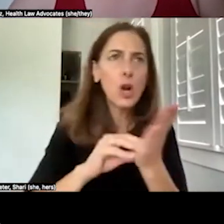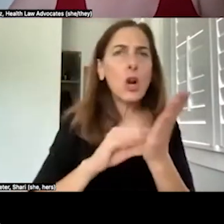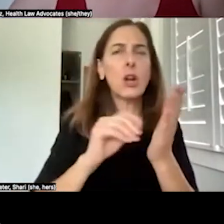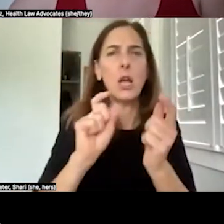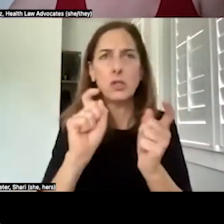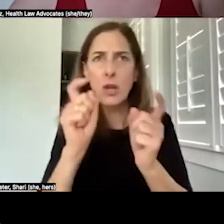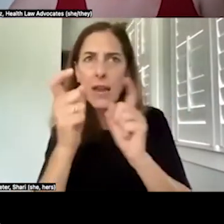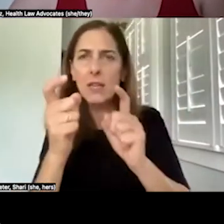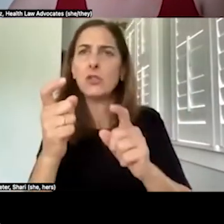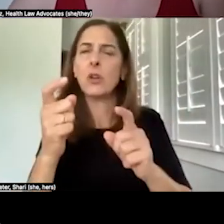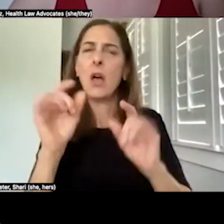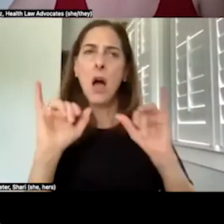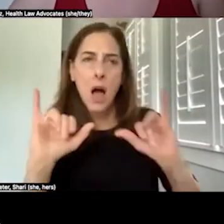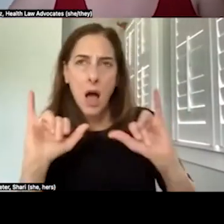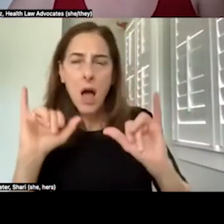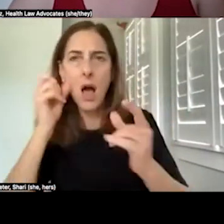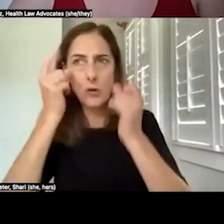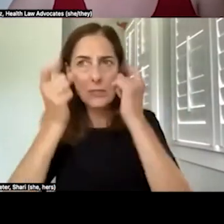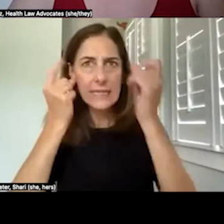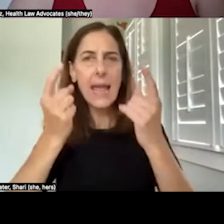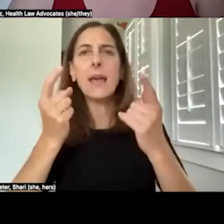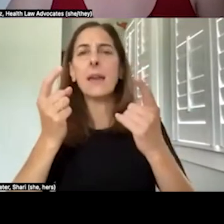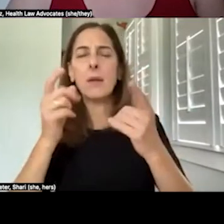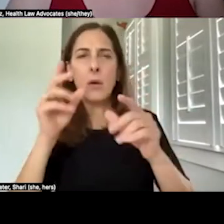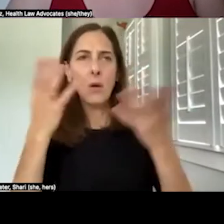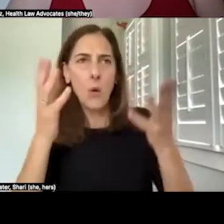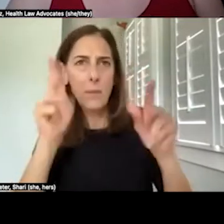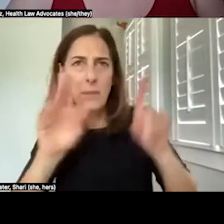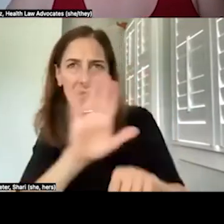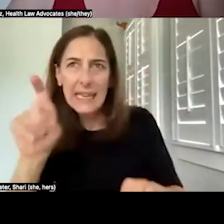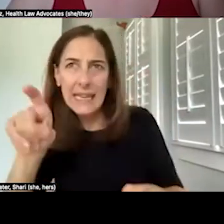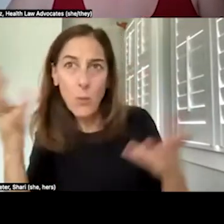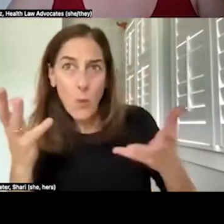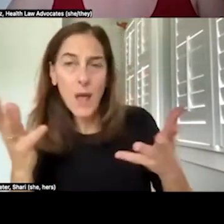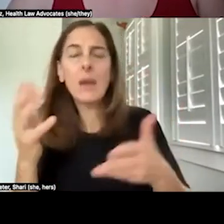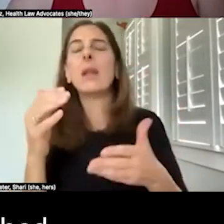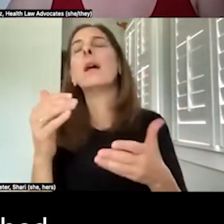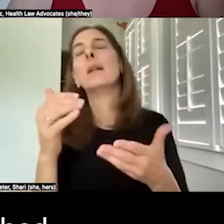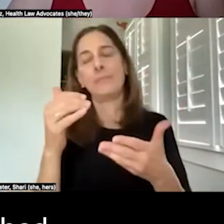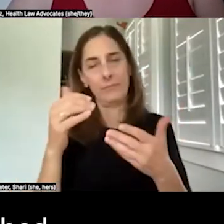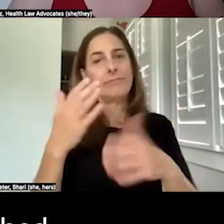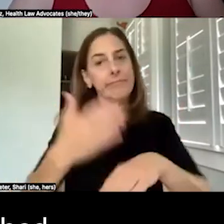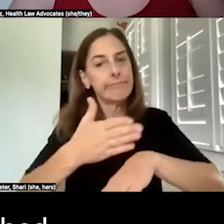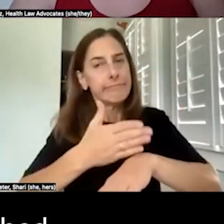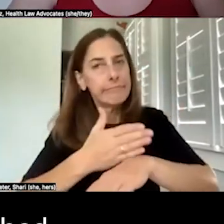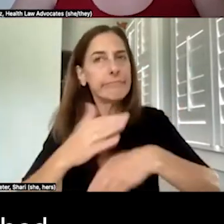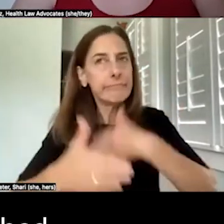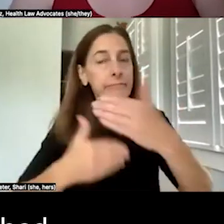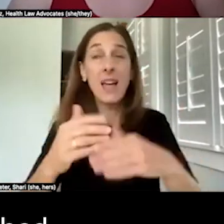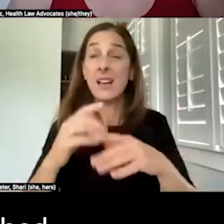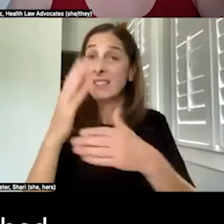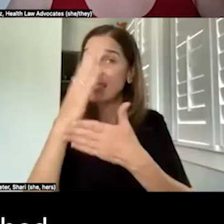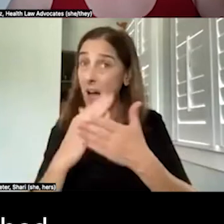access gender affirming care every day. But for some types of gender affirming care, the research